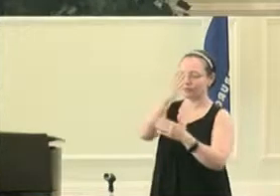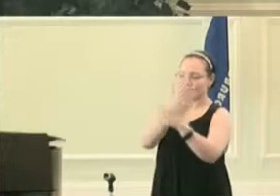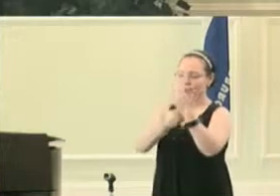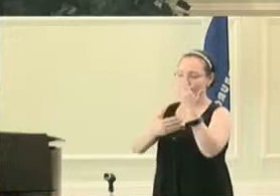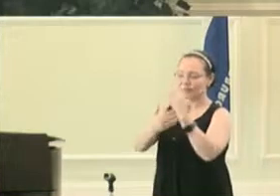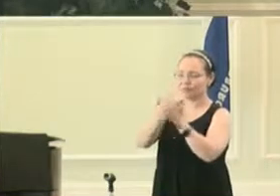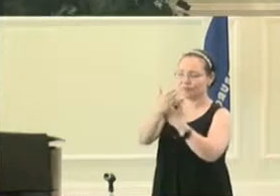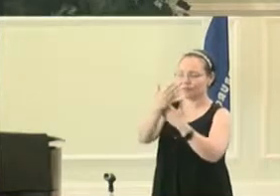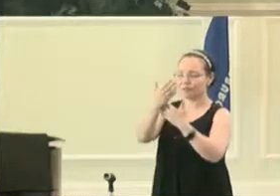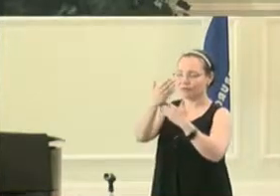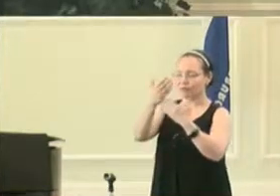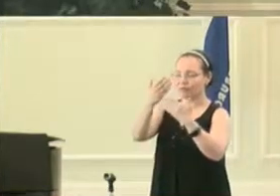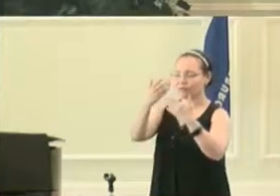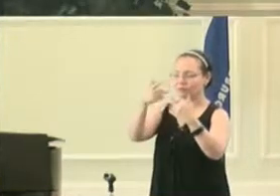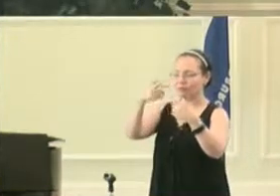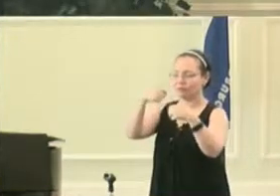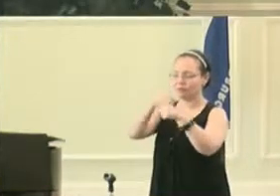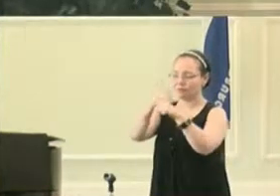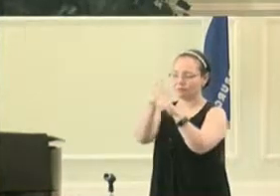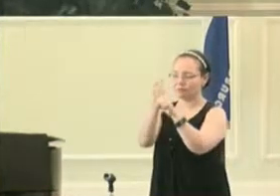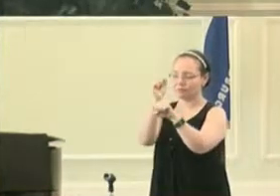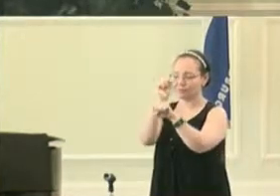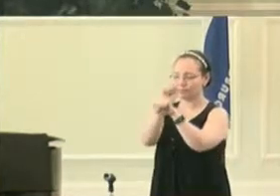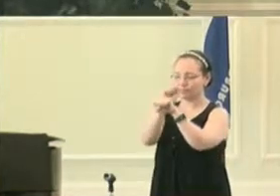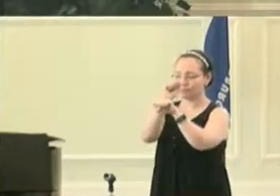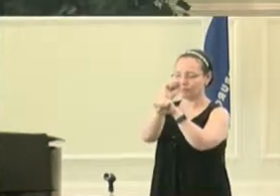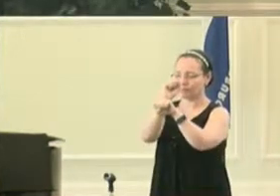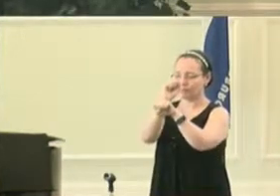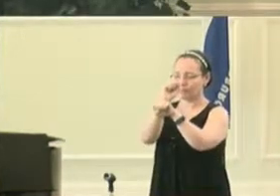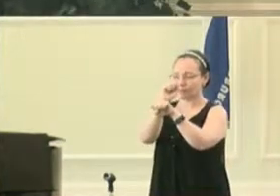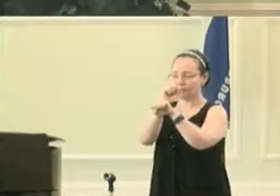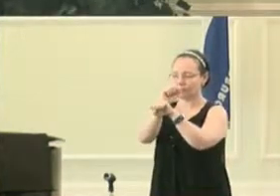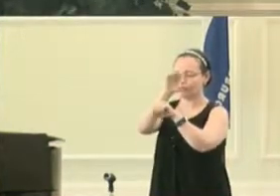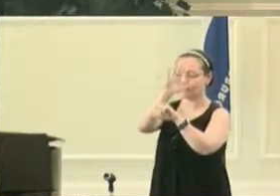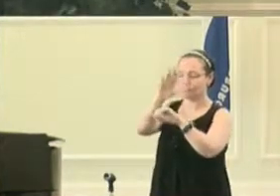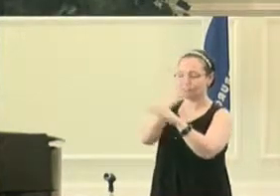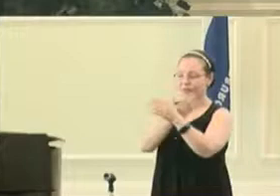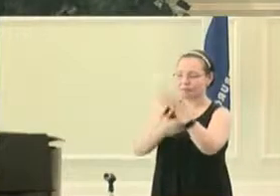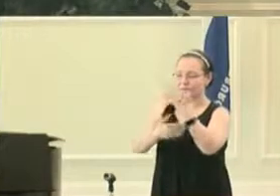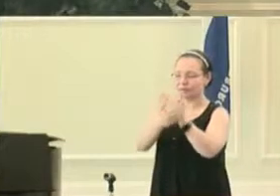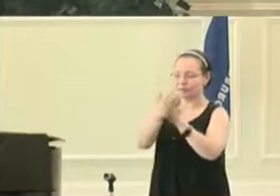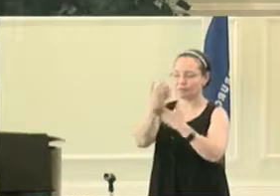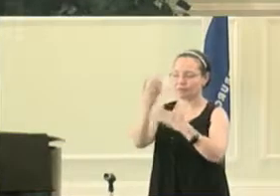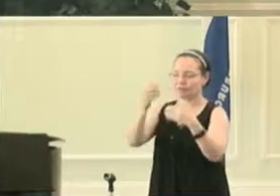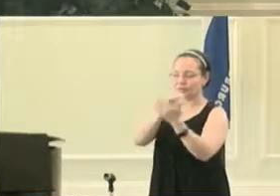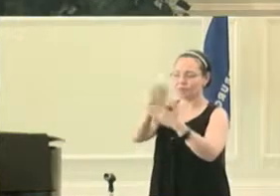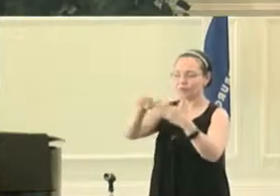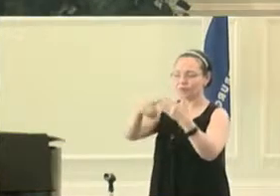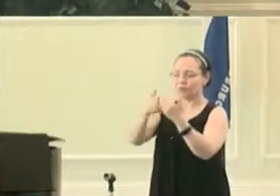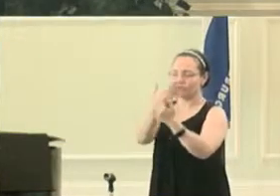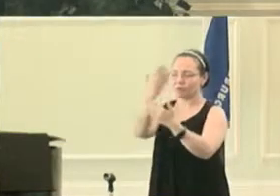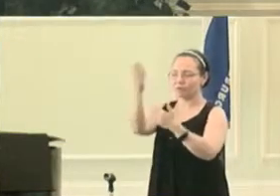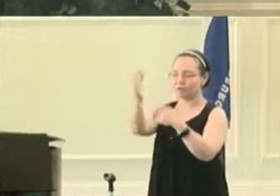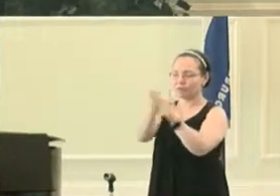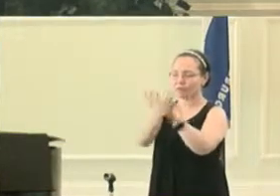fingerprints, the works of your hands, it's all in your